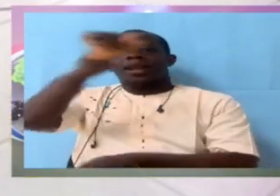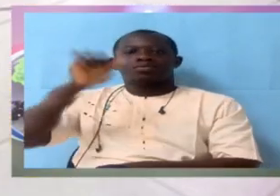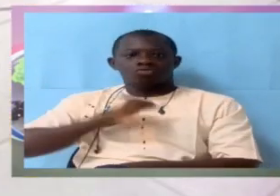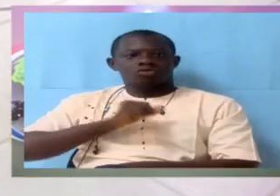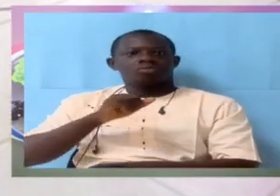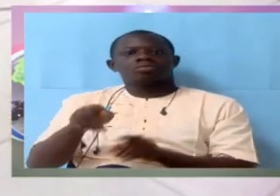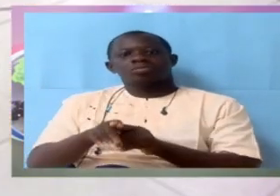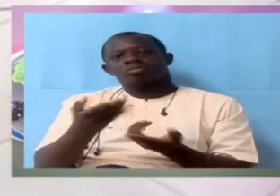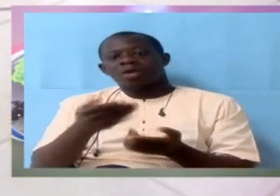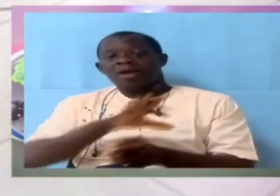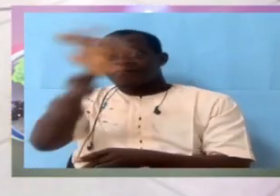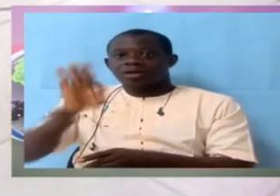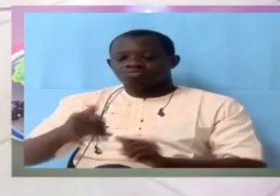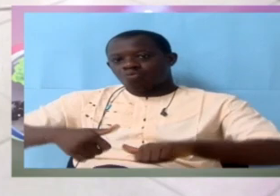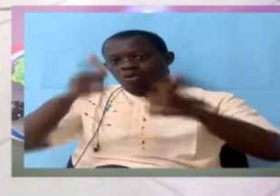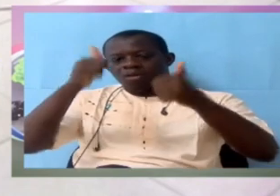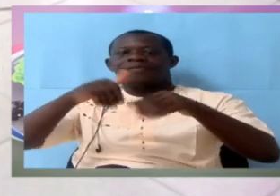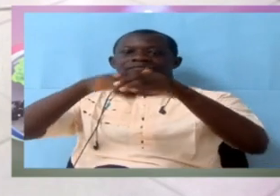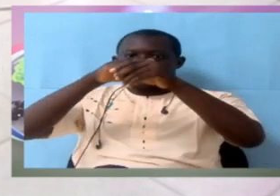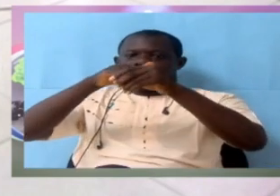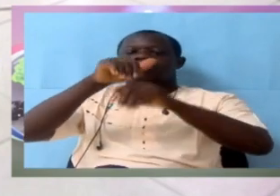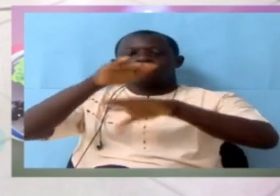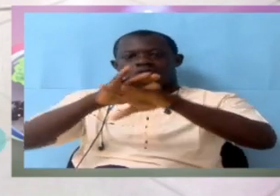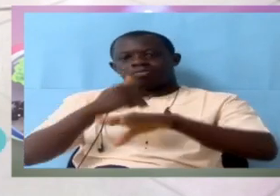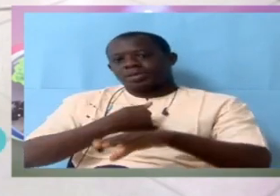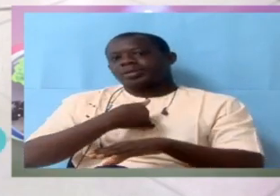He became a very good friend to me there.